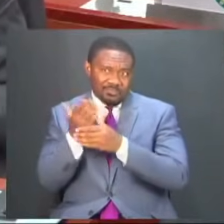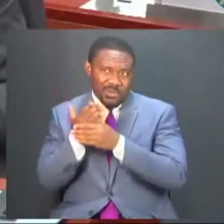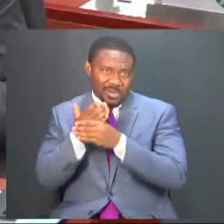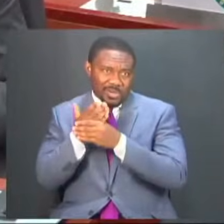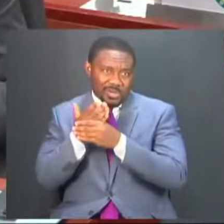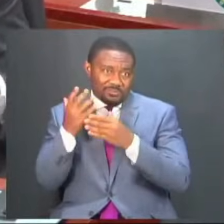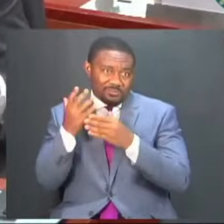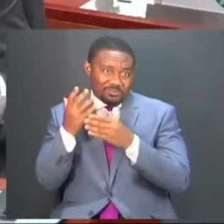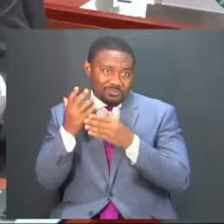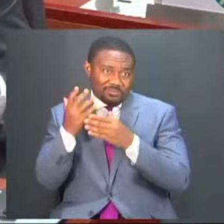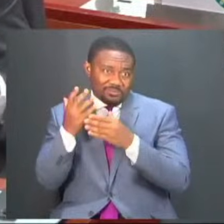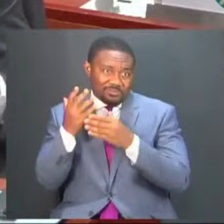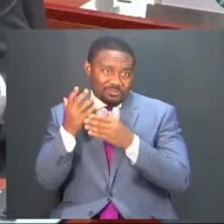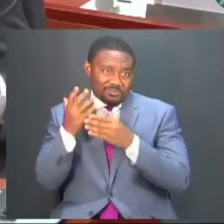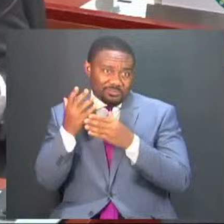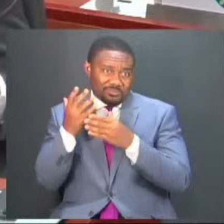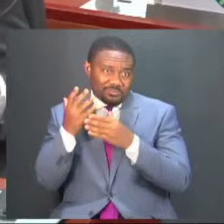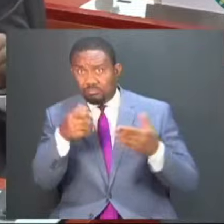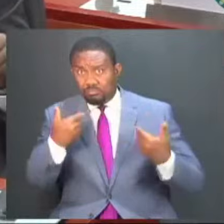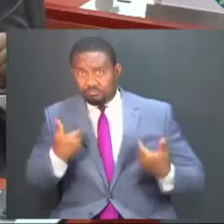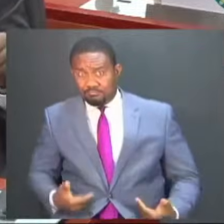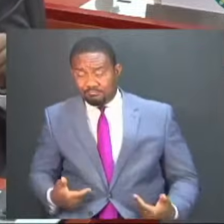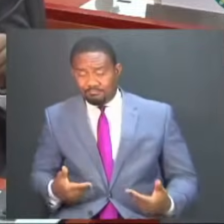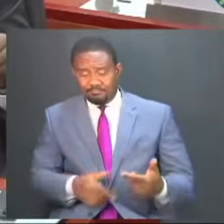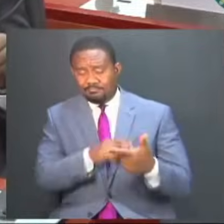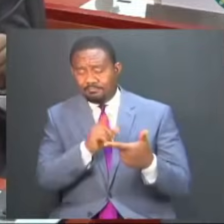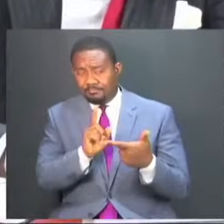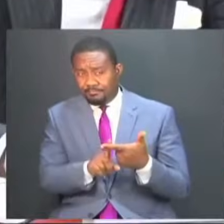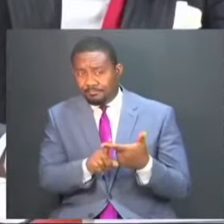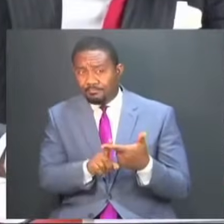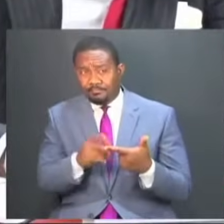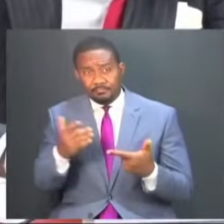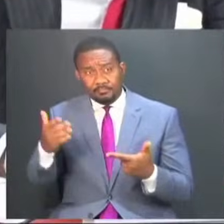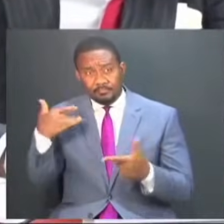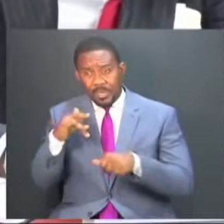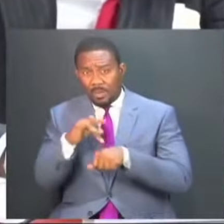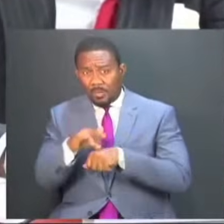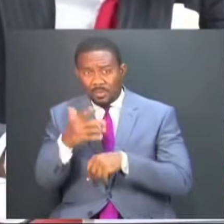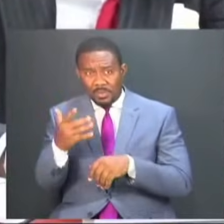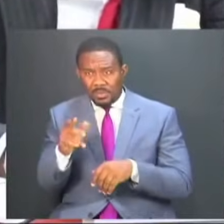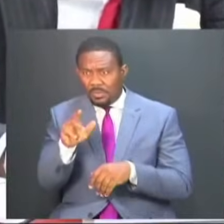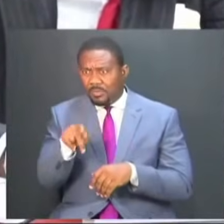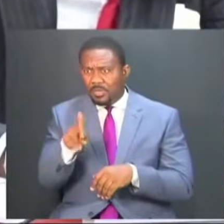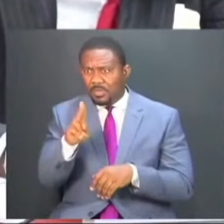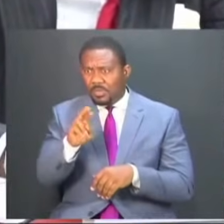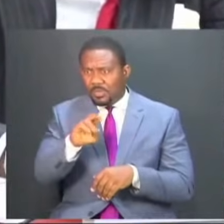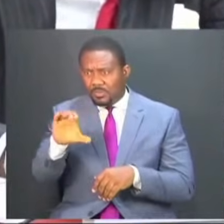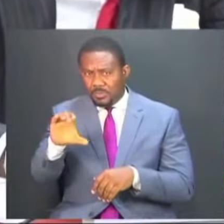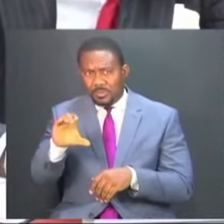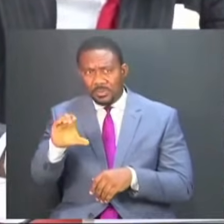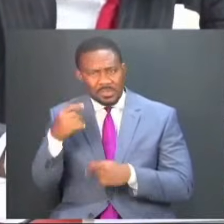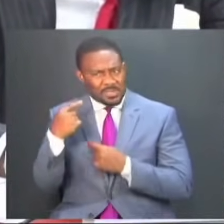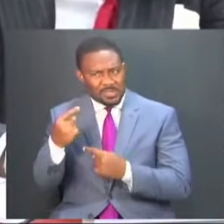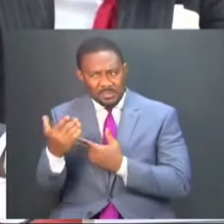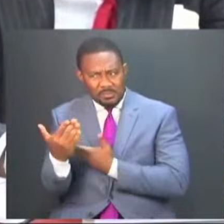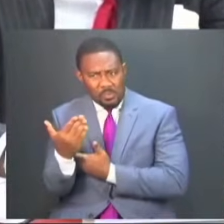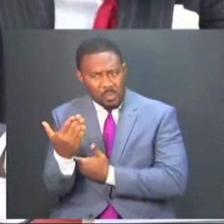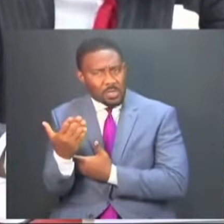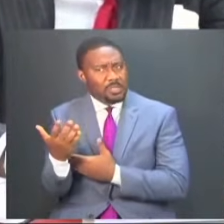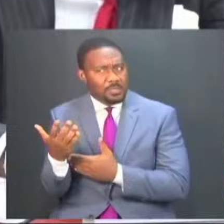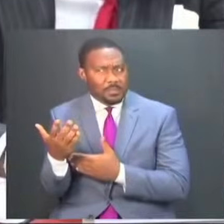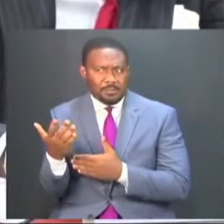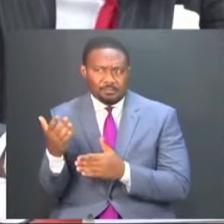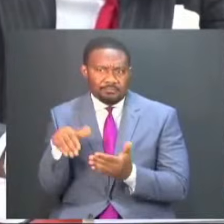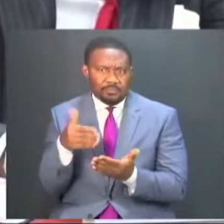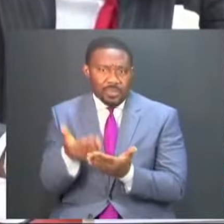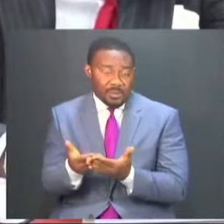leader agrees. We had earlier also called for the PRC. The PRC has been here since morning, so